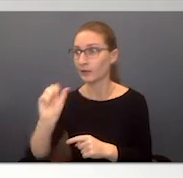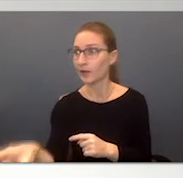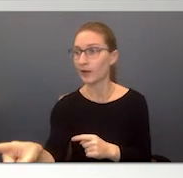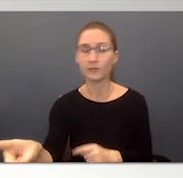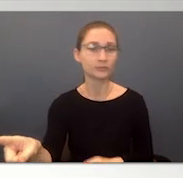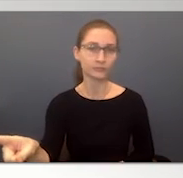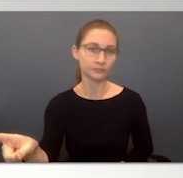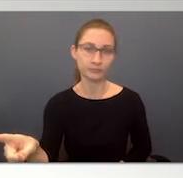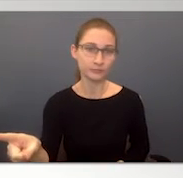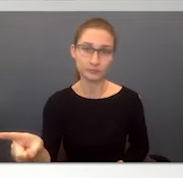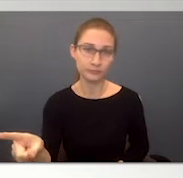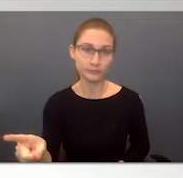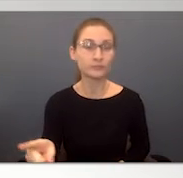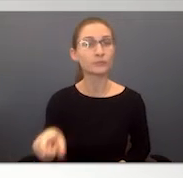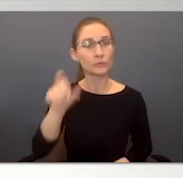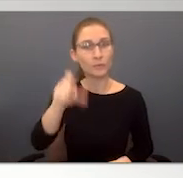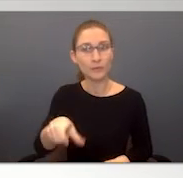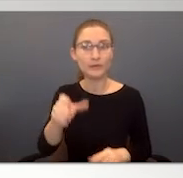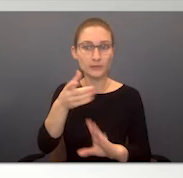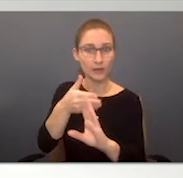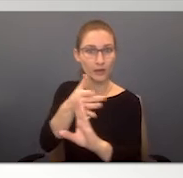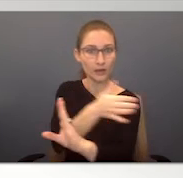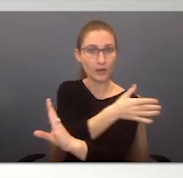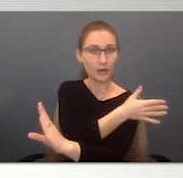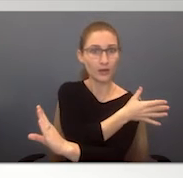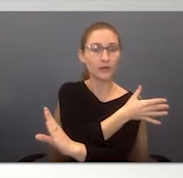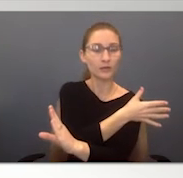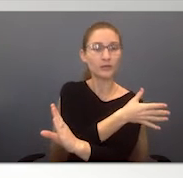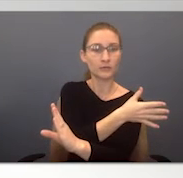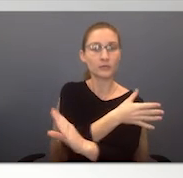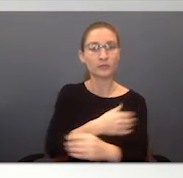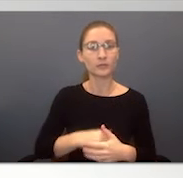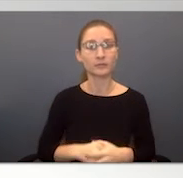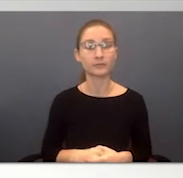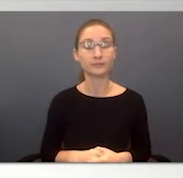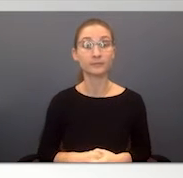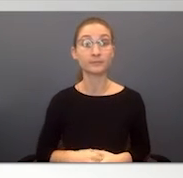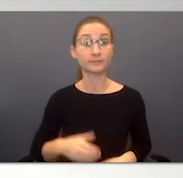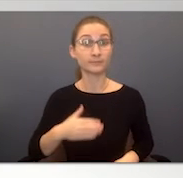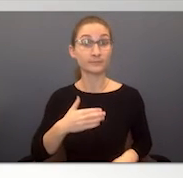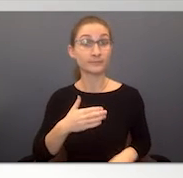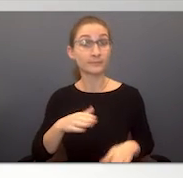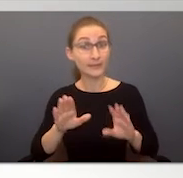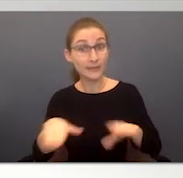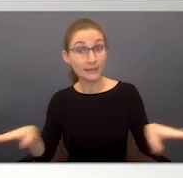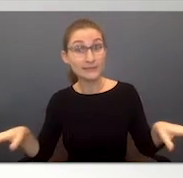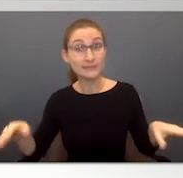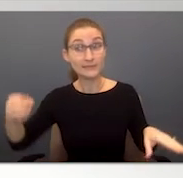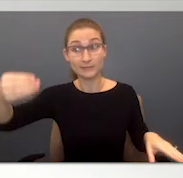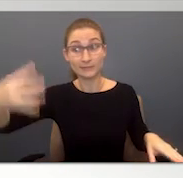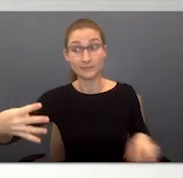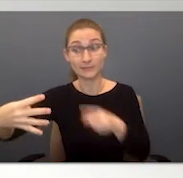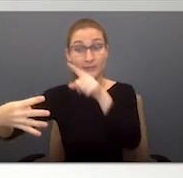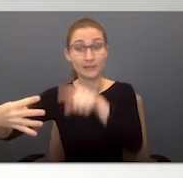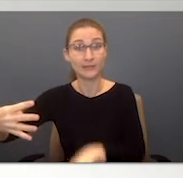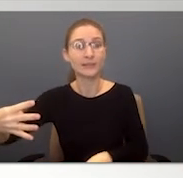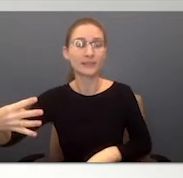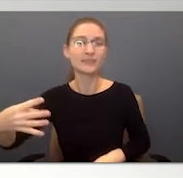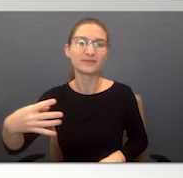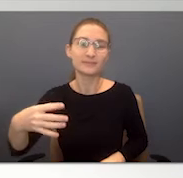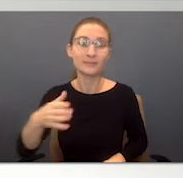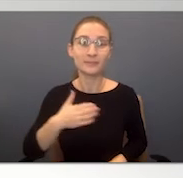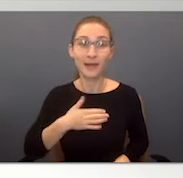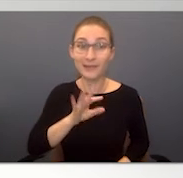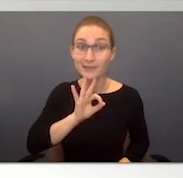things that are going to keep him occupied or them occupied. Remember, you're not always going to have electronics until